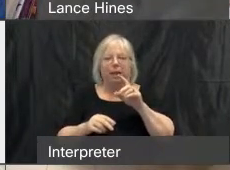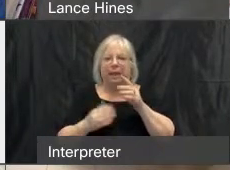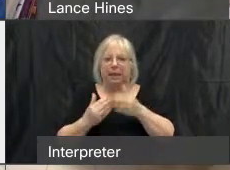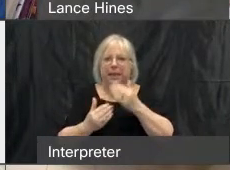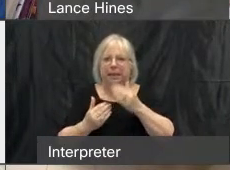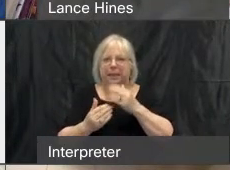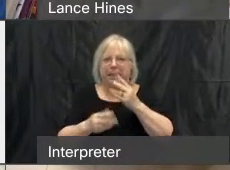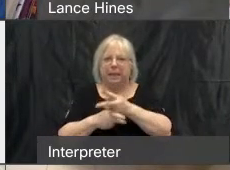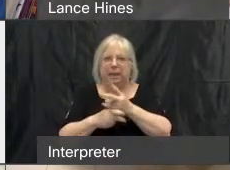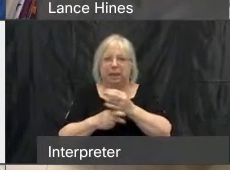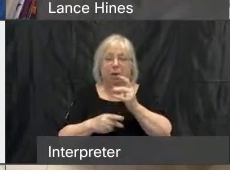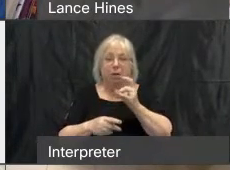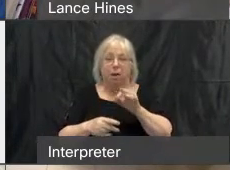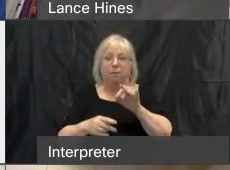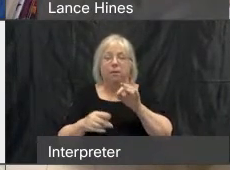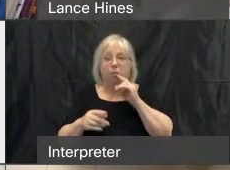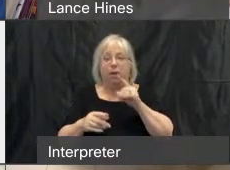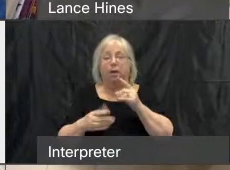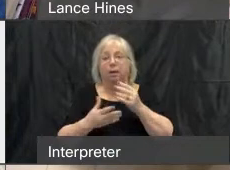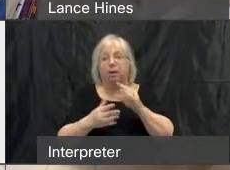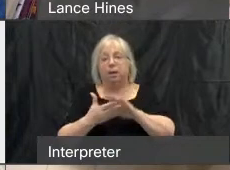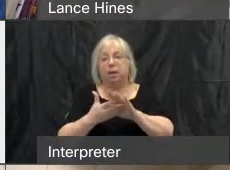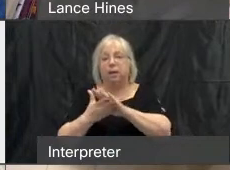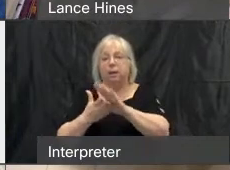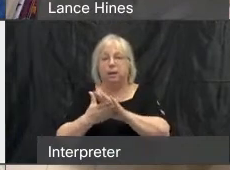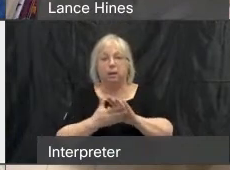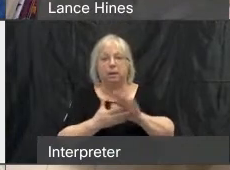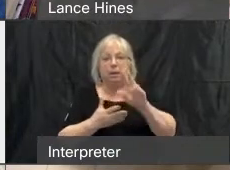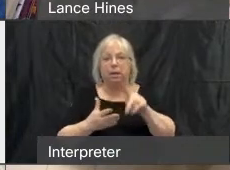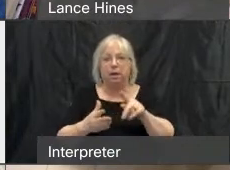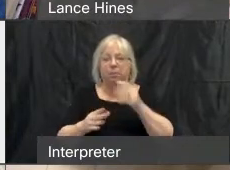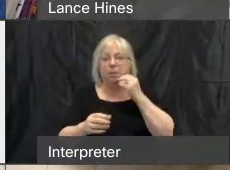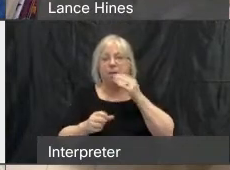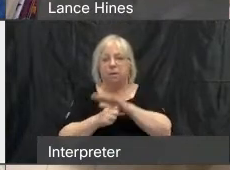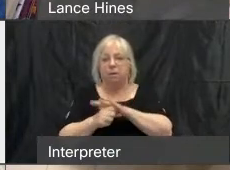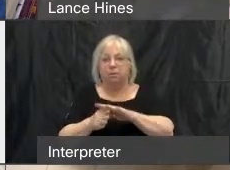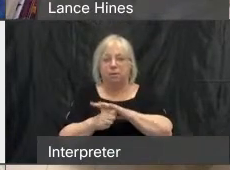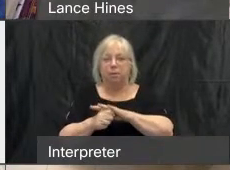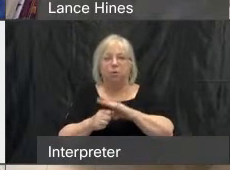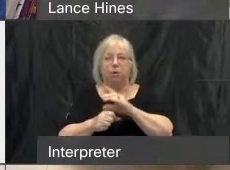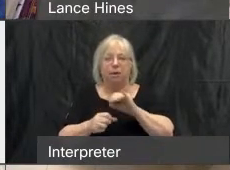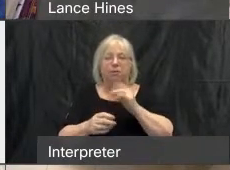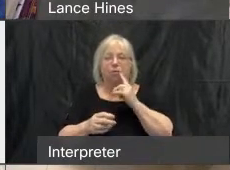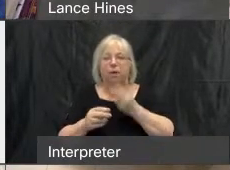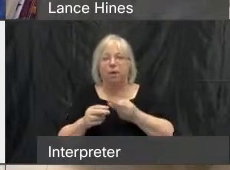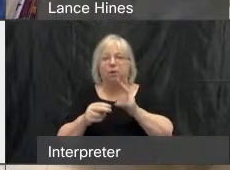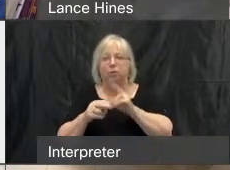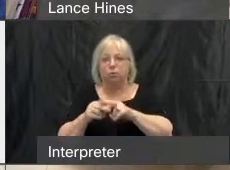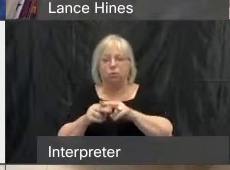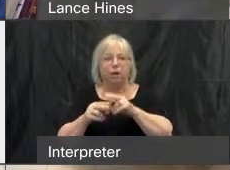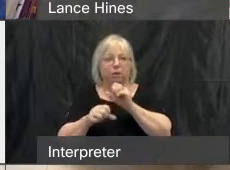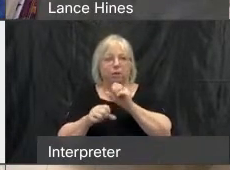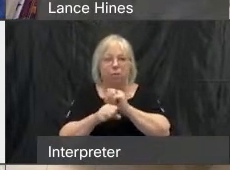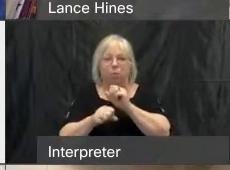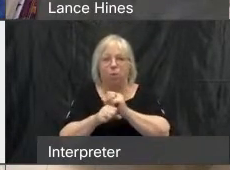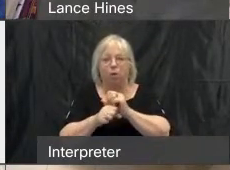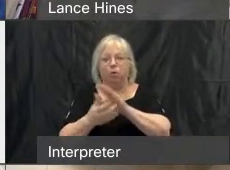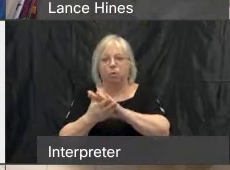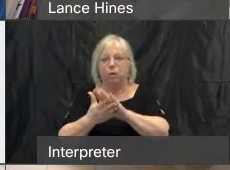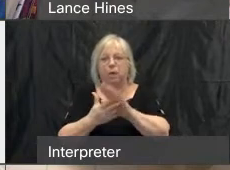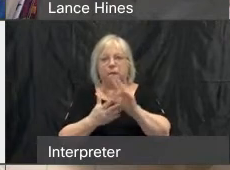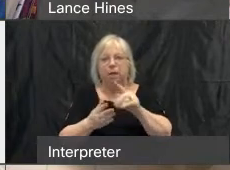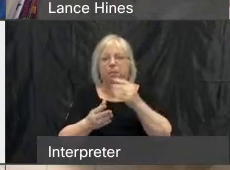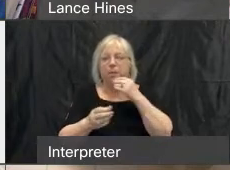our neighborhoods and make them look a little bit better if we increase the work in cleaning up